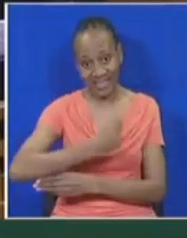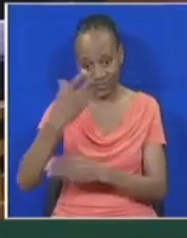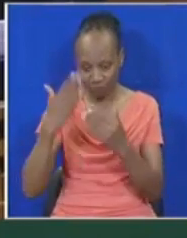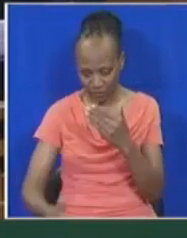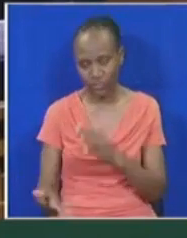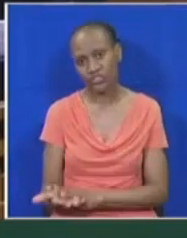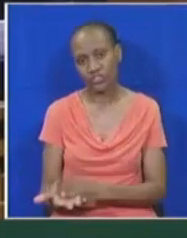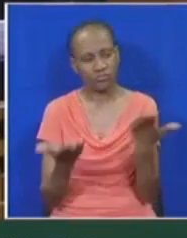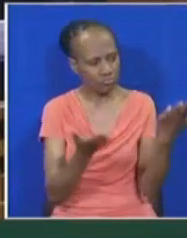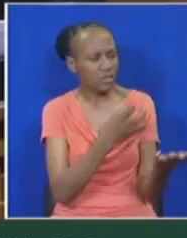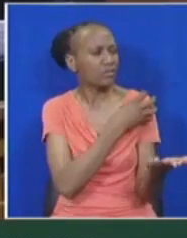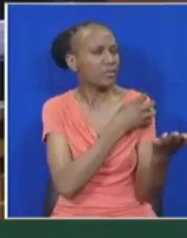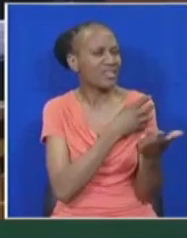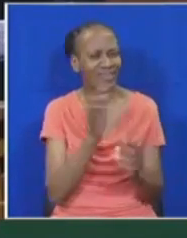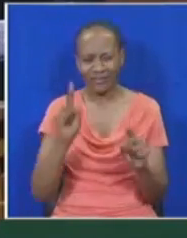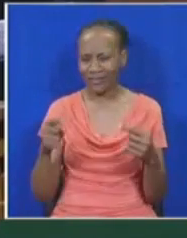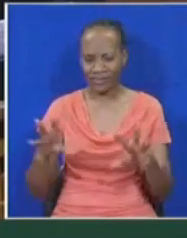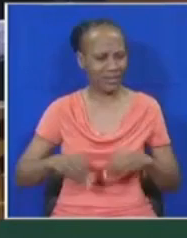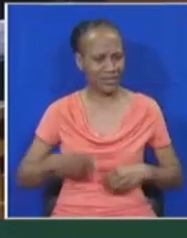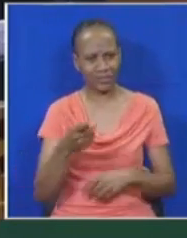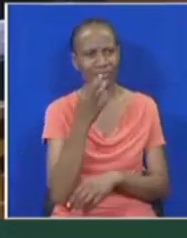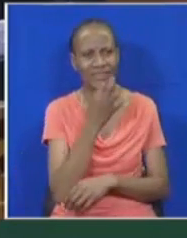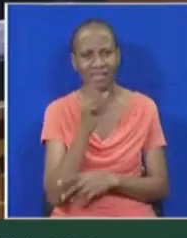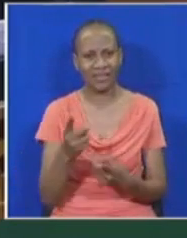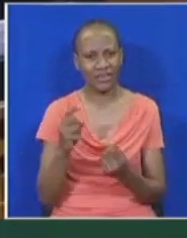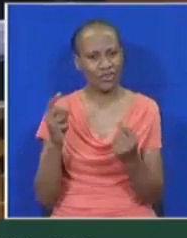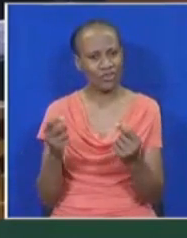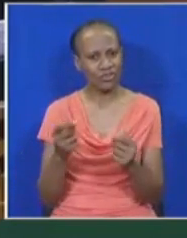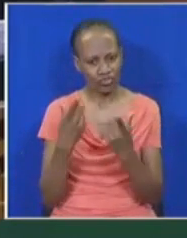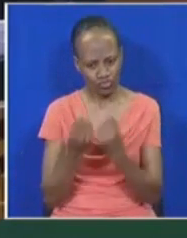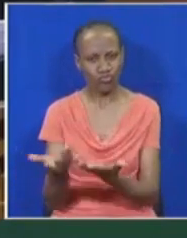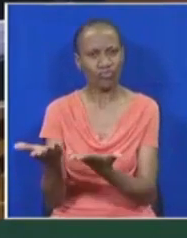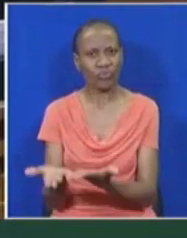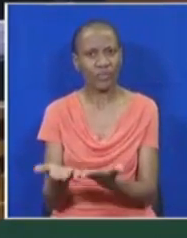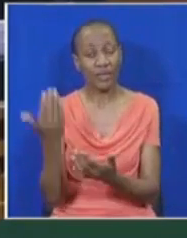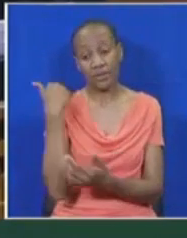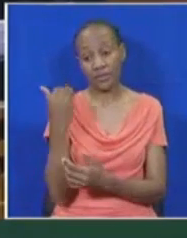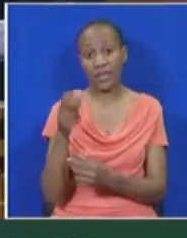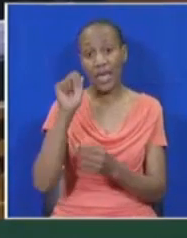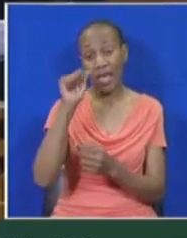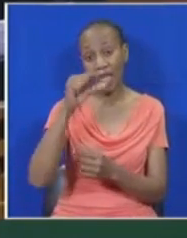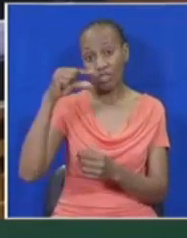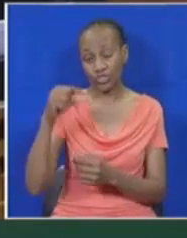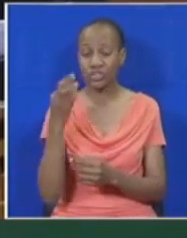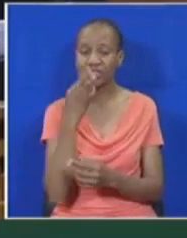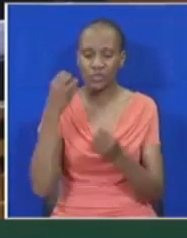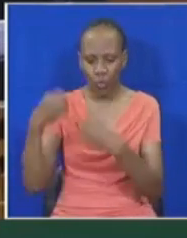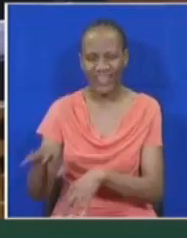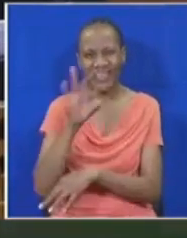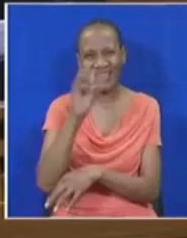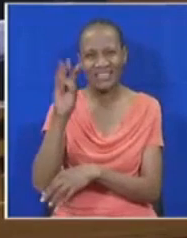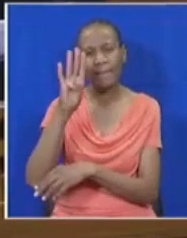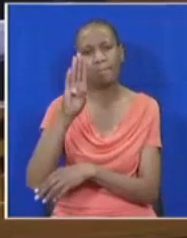So, Minister, it can't be correct that you come and mislead Parliament. Just yesterday, the Auditor General said we are wasting 30